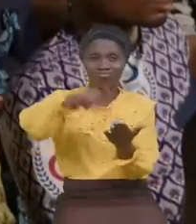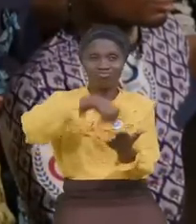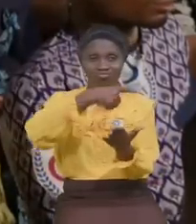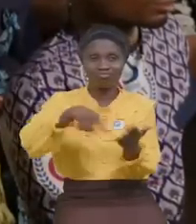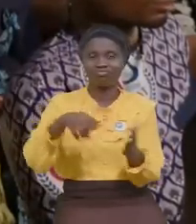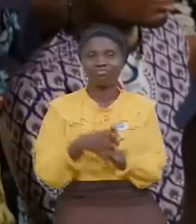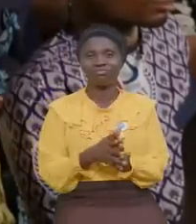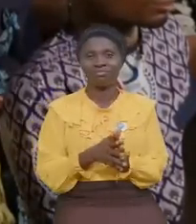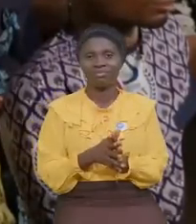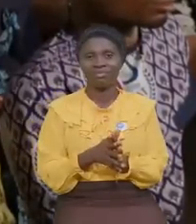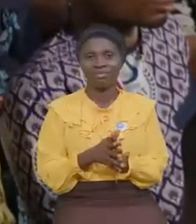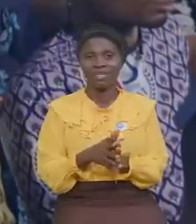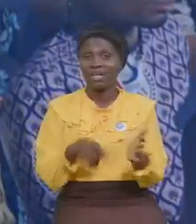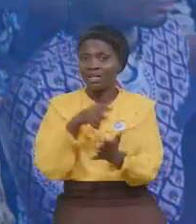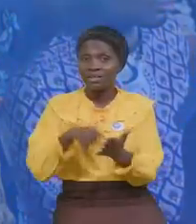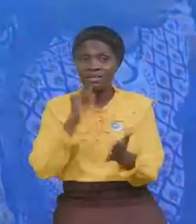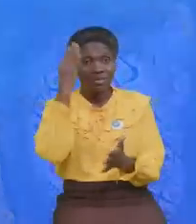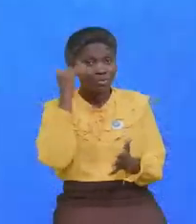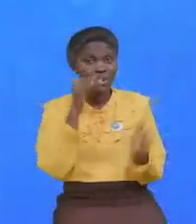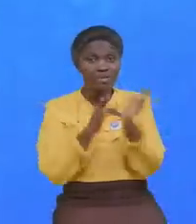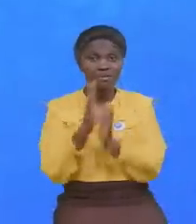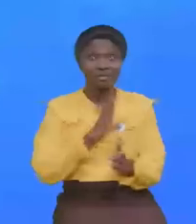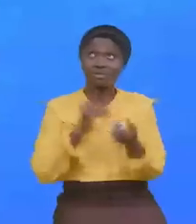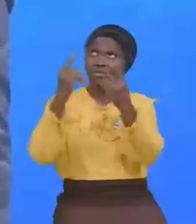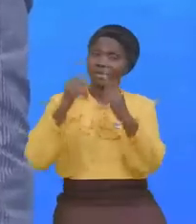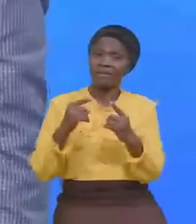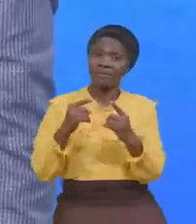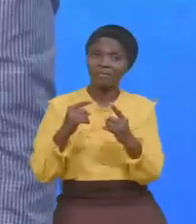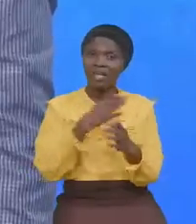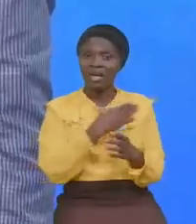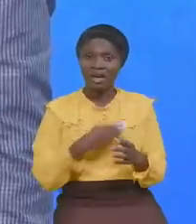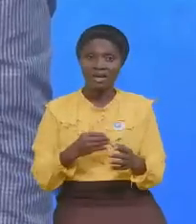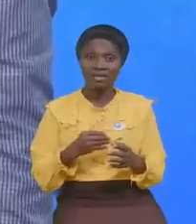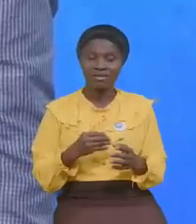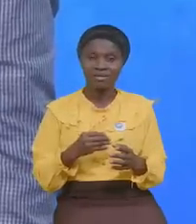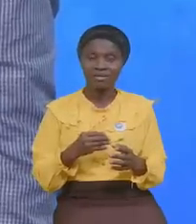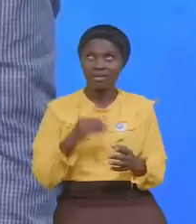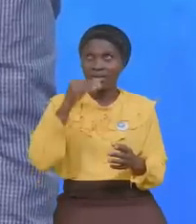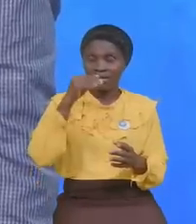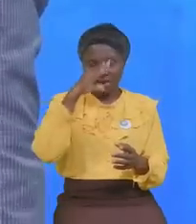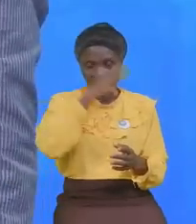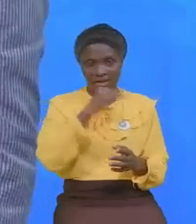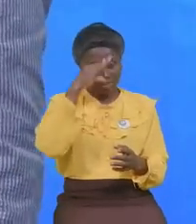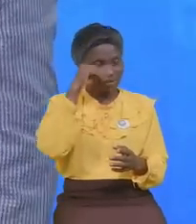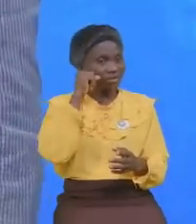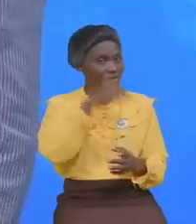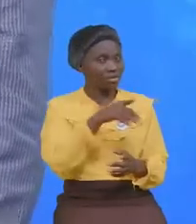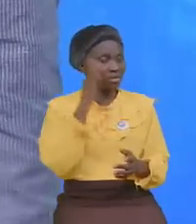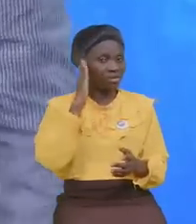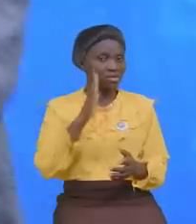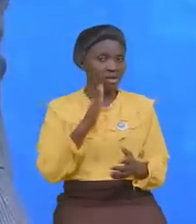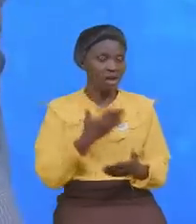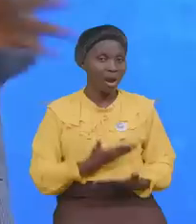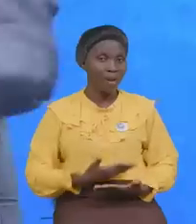This is why Christ came. And she shall bring forth a son, and thou shalt call